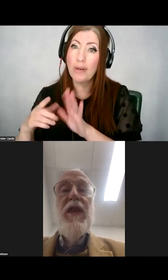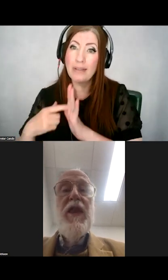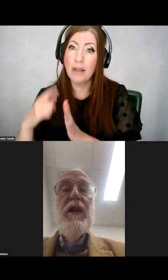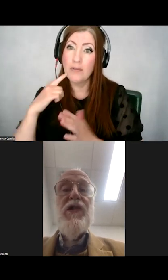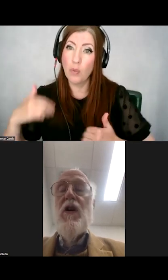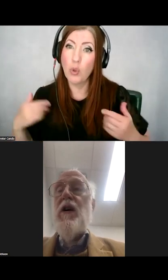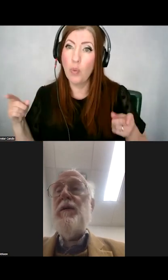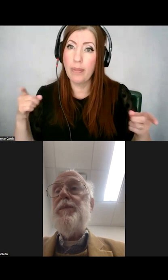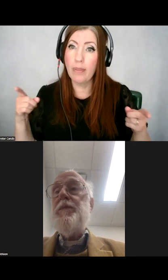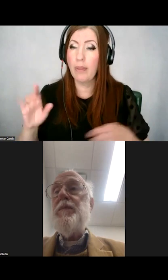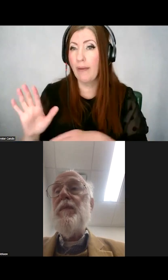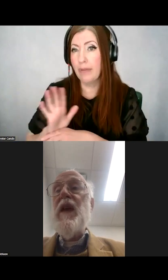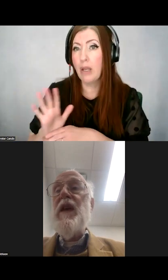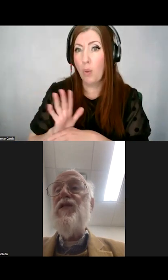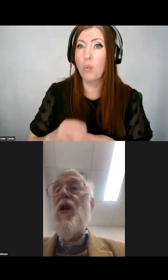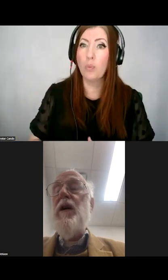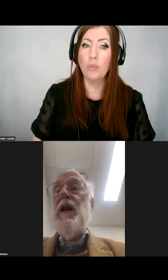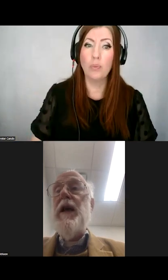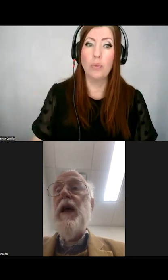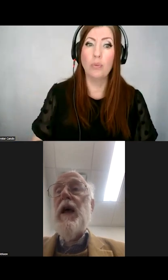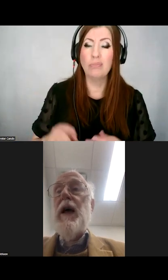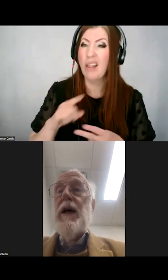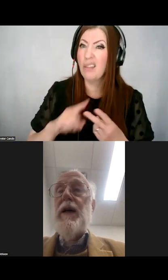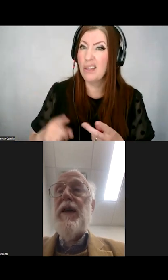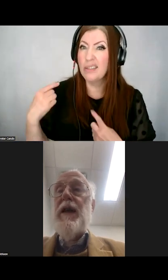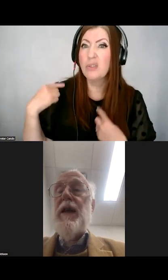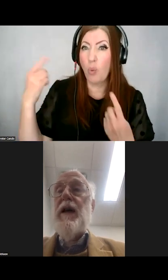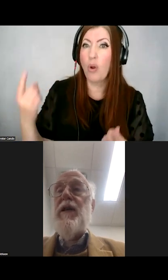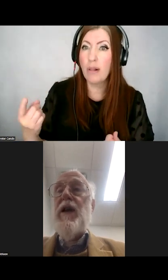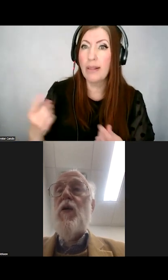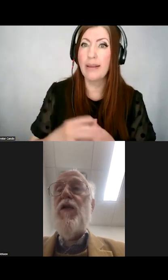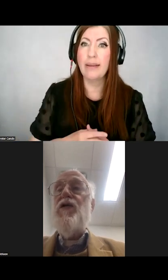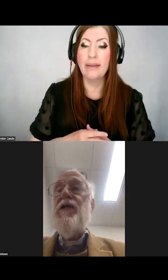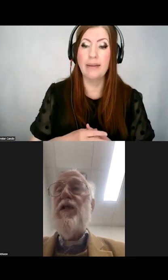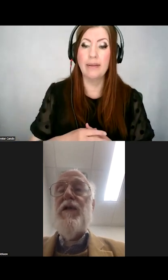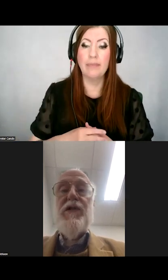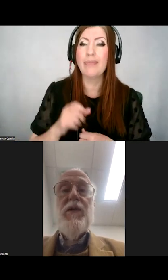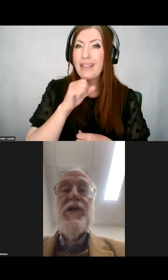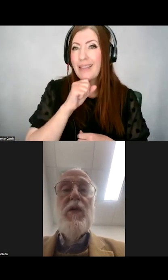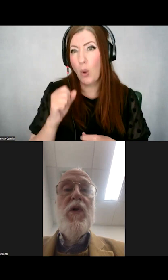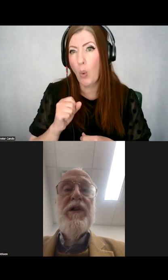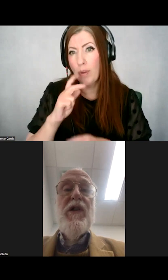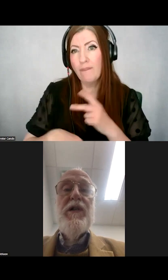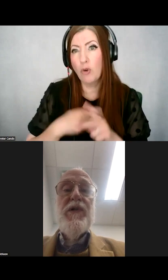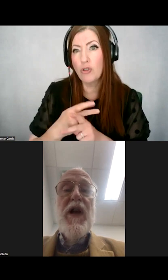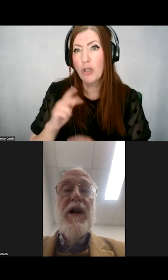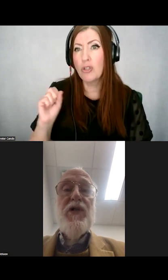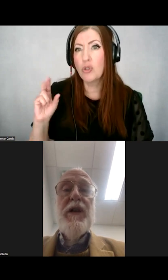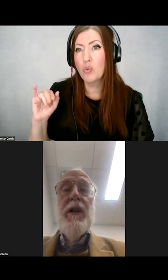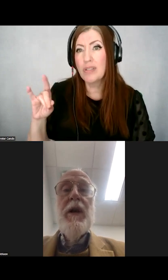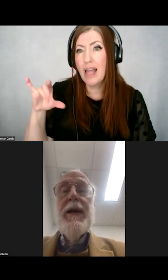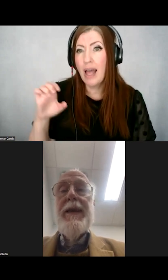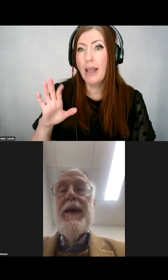youth. These are historically the old versions of the suicide warning signs